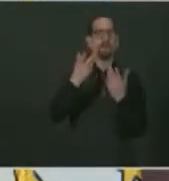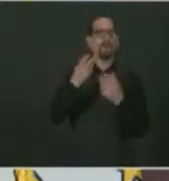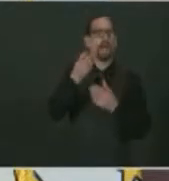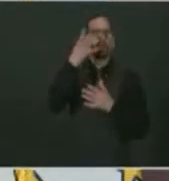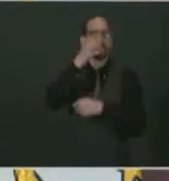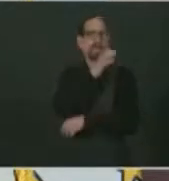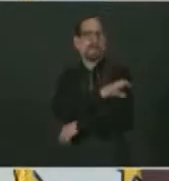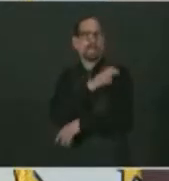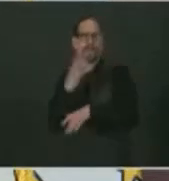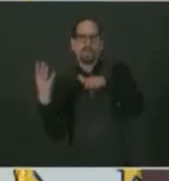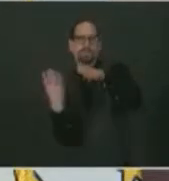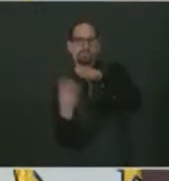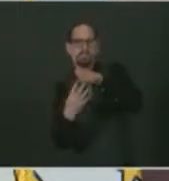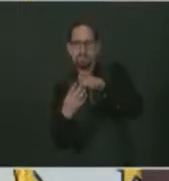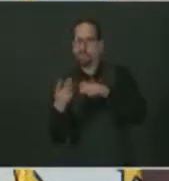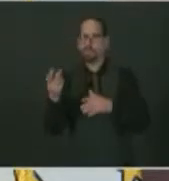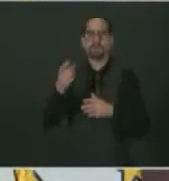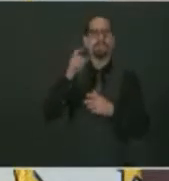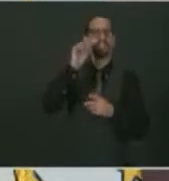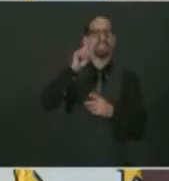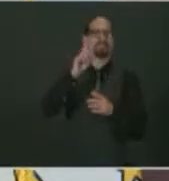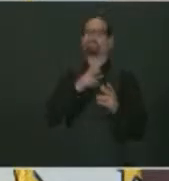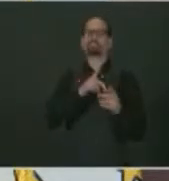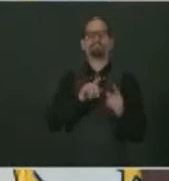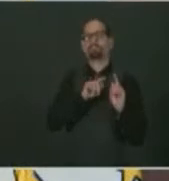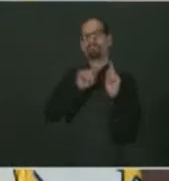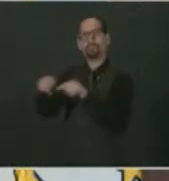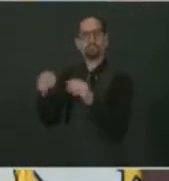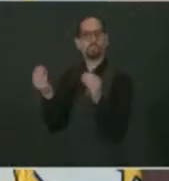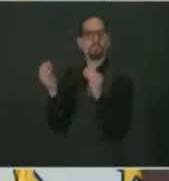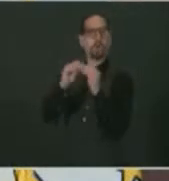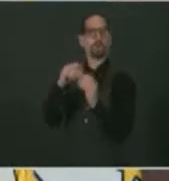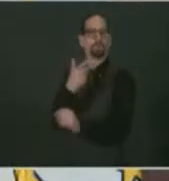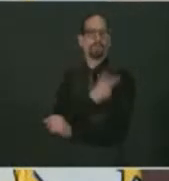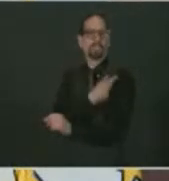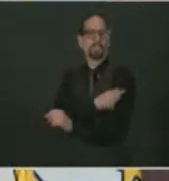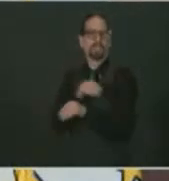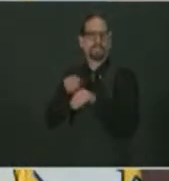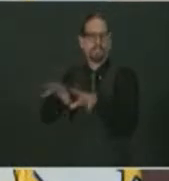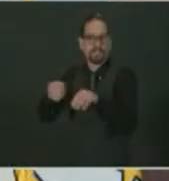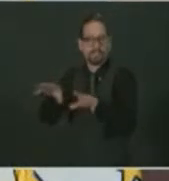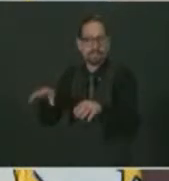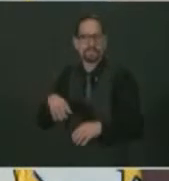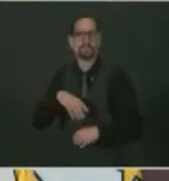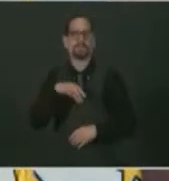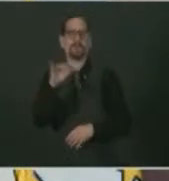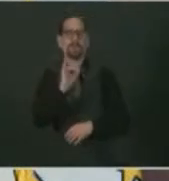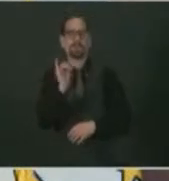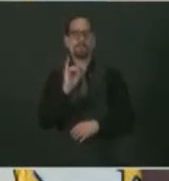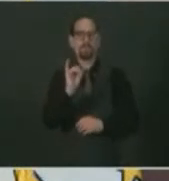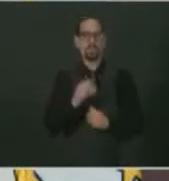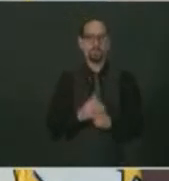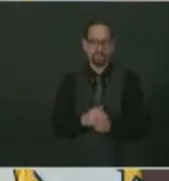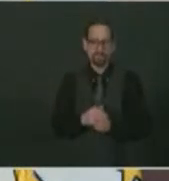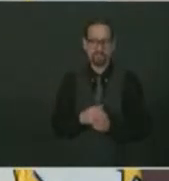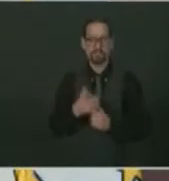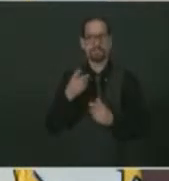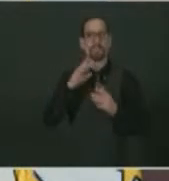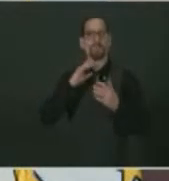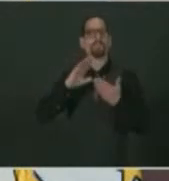be beyond. That includes especially a focus on our communities of